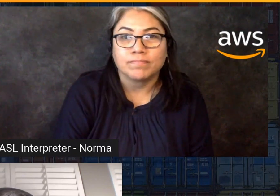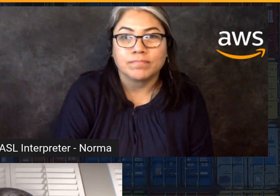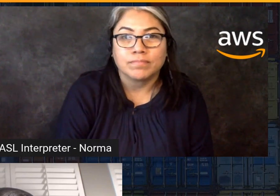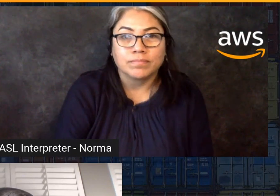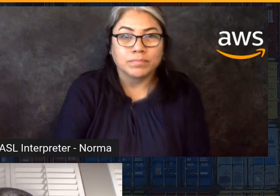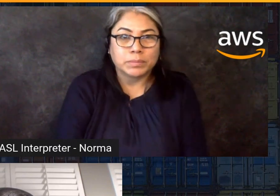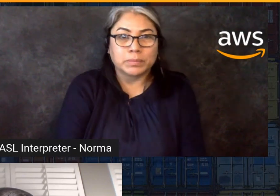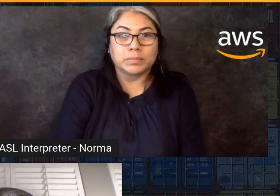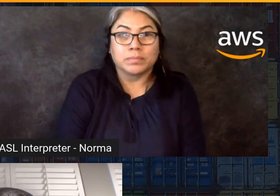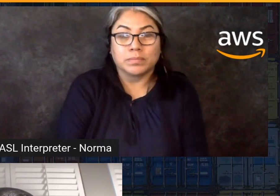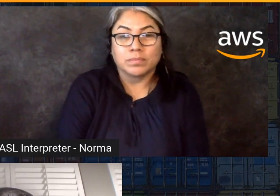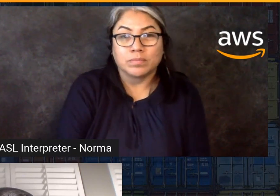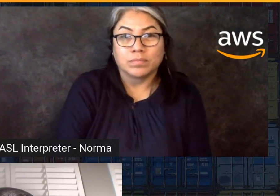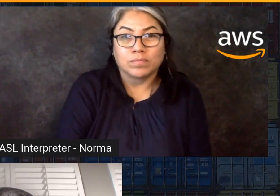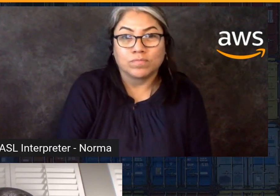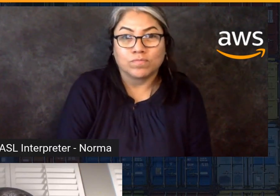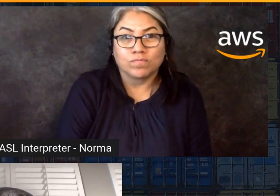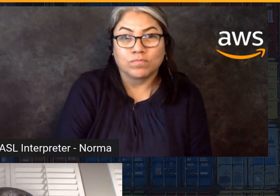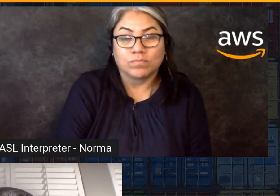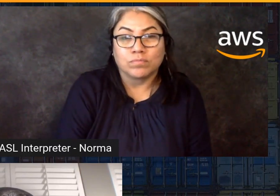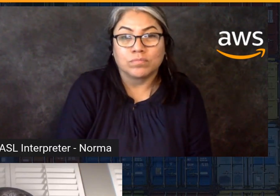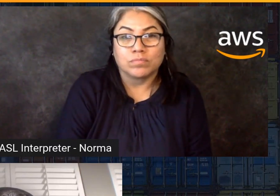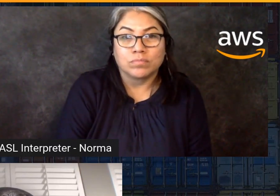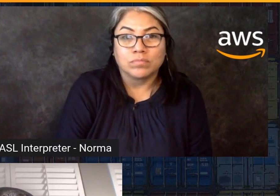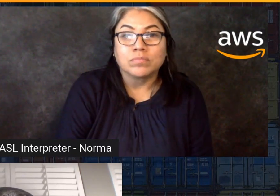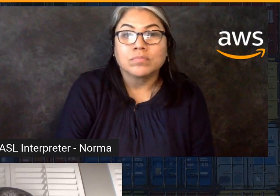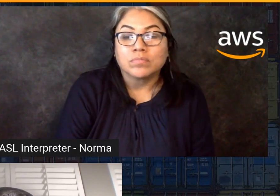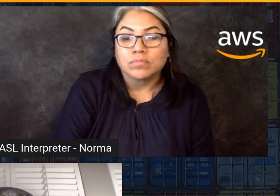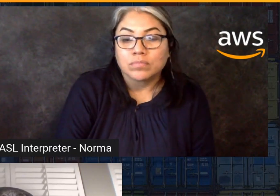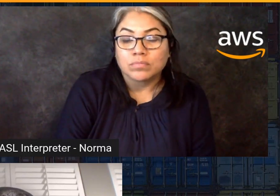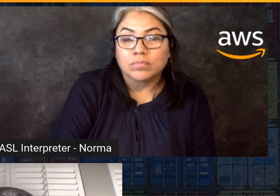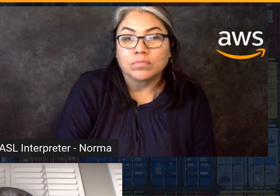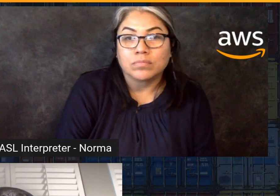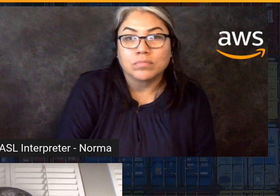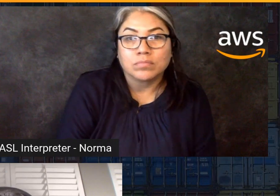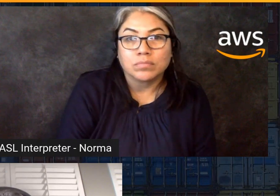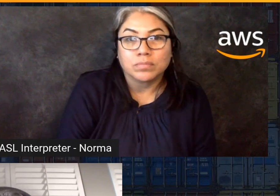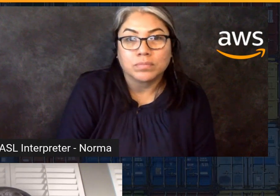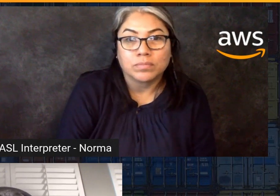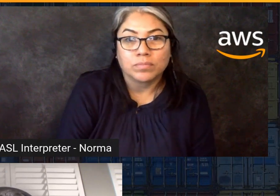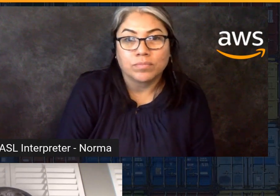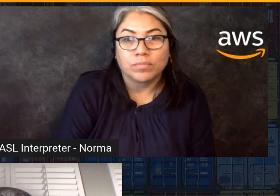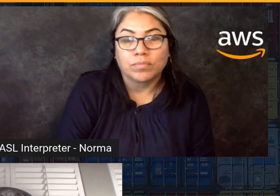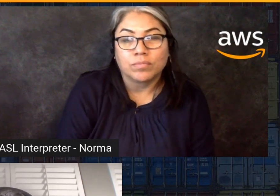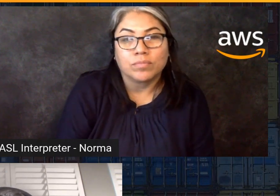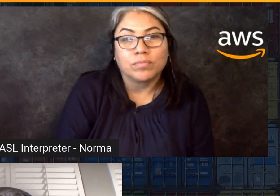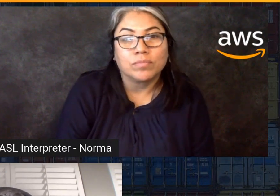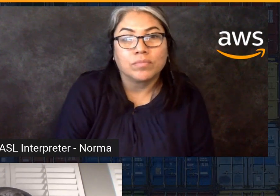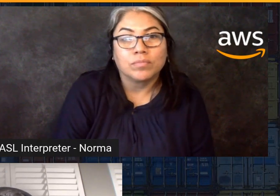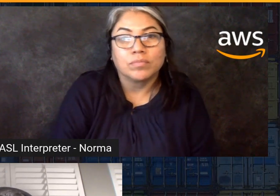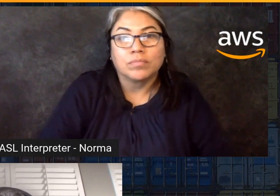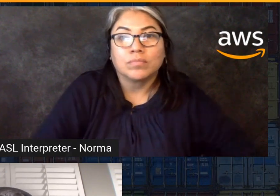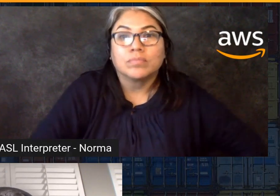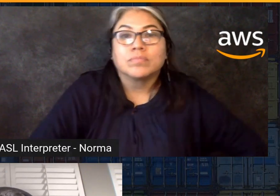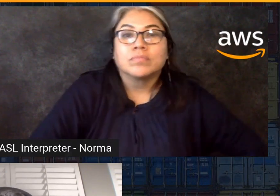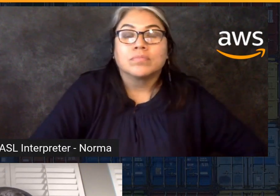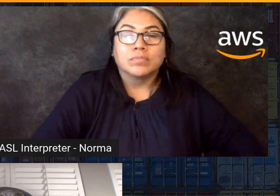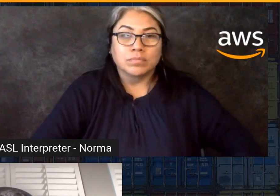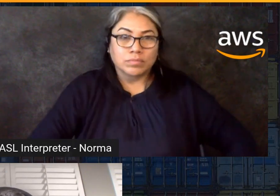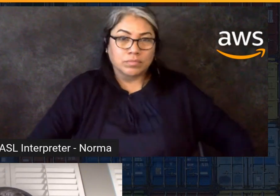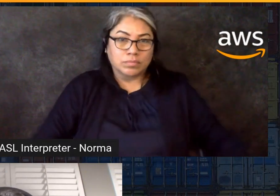I took ASL in college, but I am not very good and I don't remember it anymore. So maybe we can switch back. Let me see